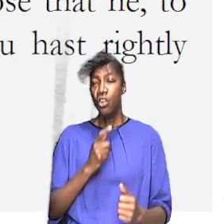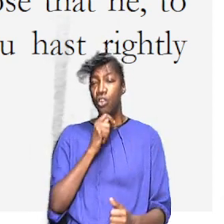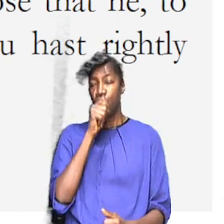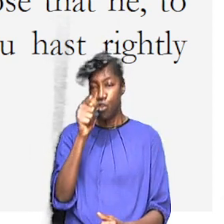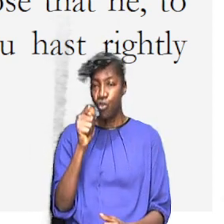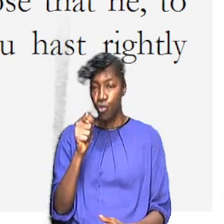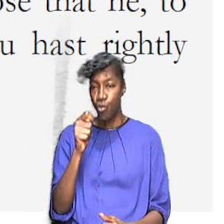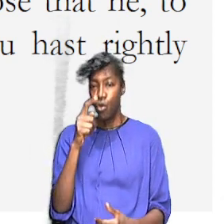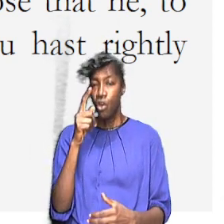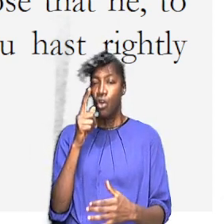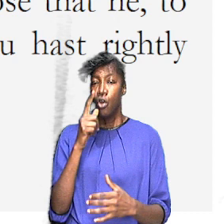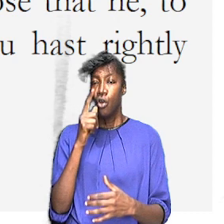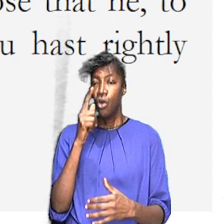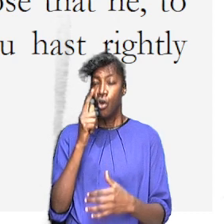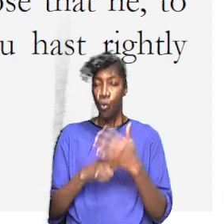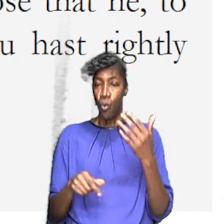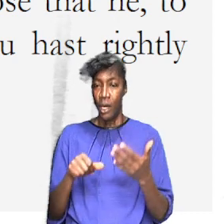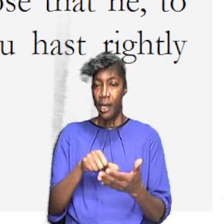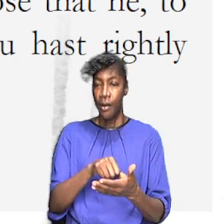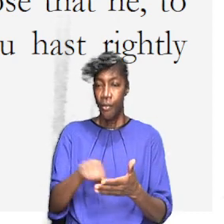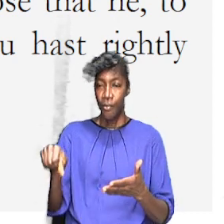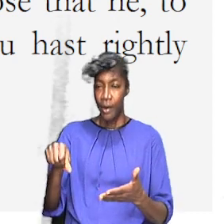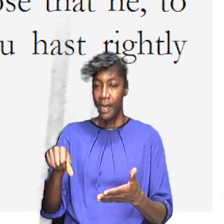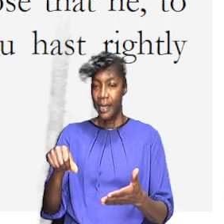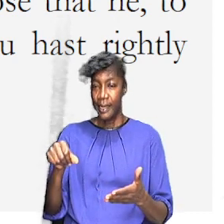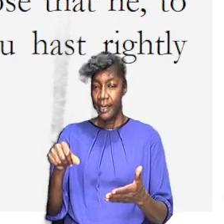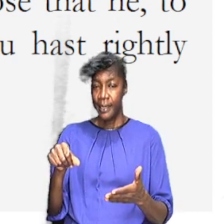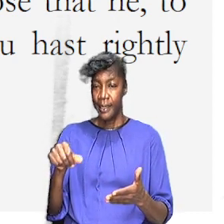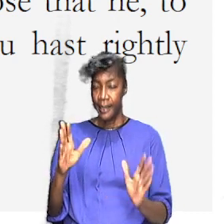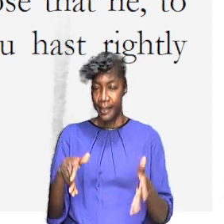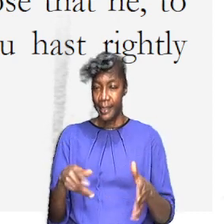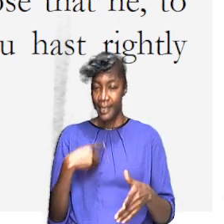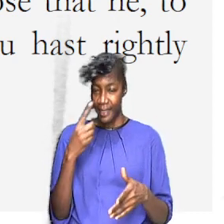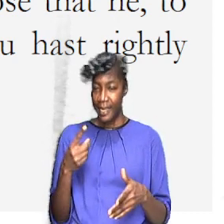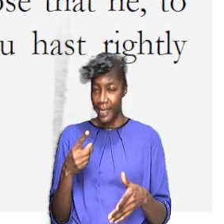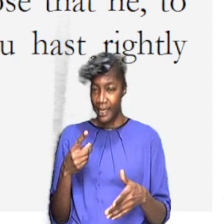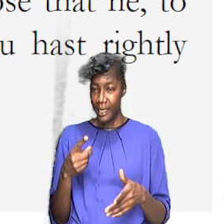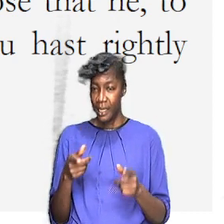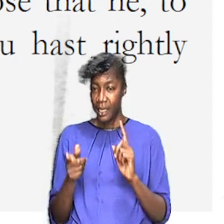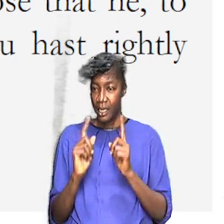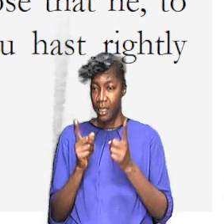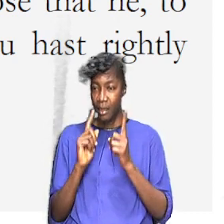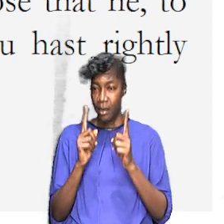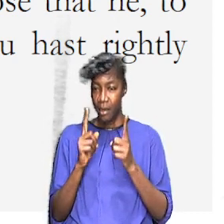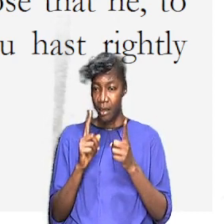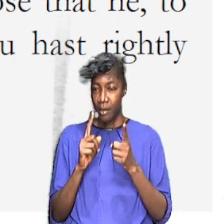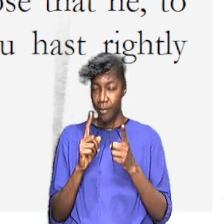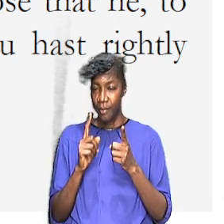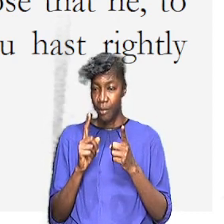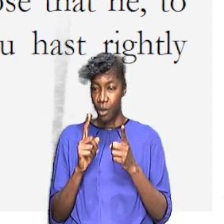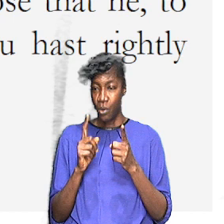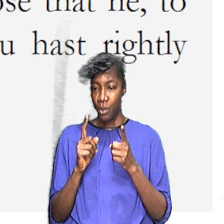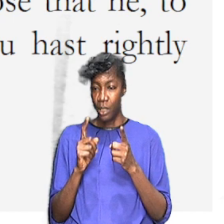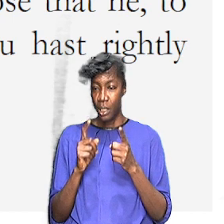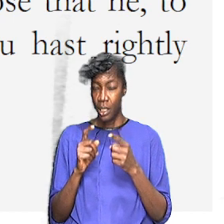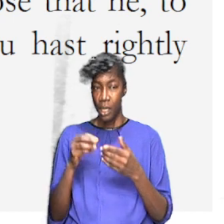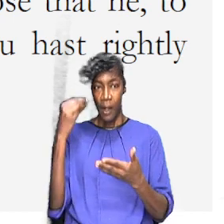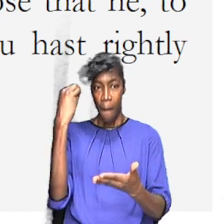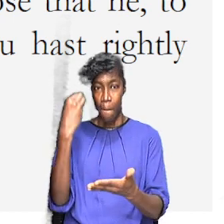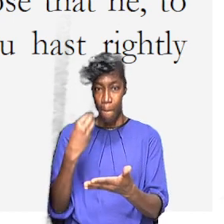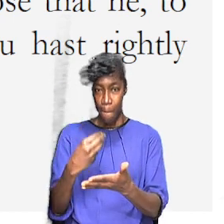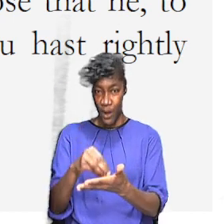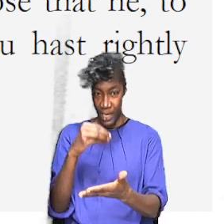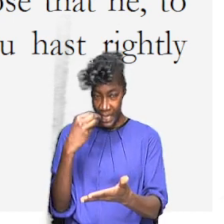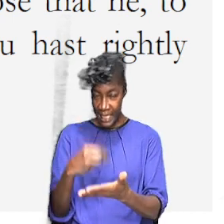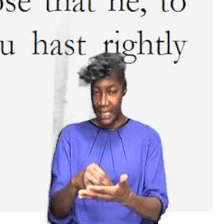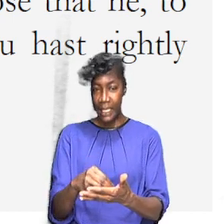was saying. The right Greek word there comes from a word which actually speaks to a denaro. That's practically what it